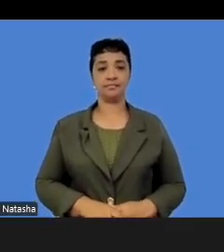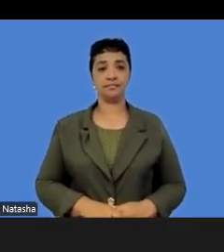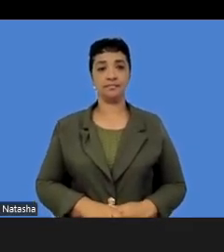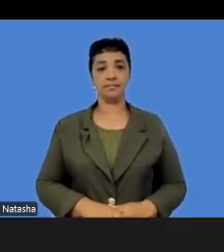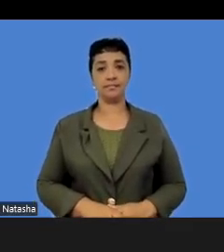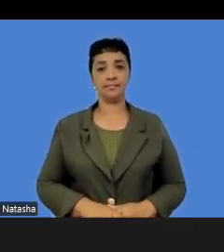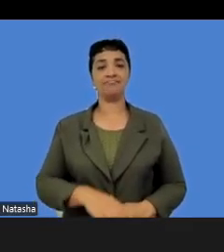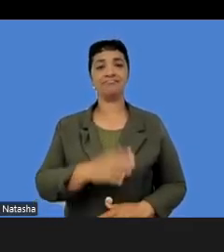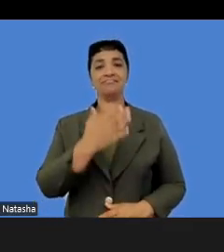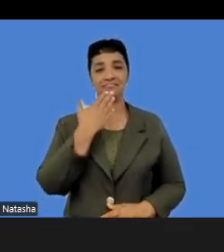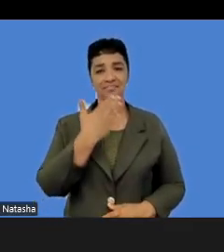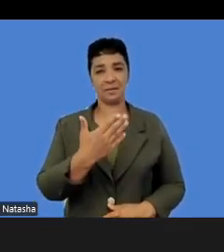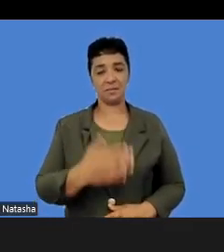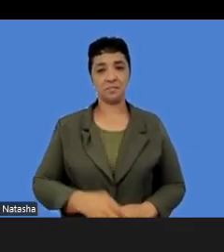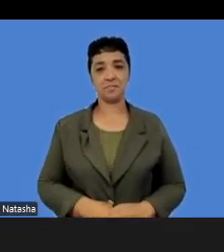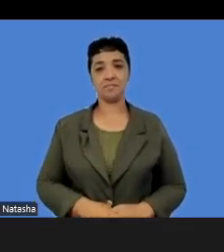Thank you so much.